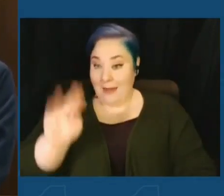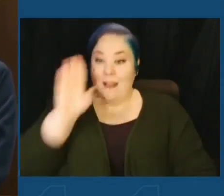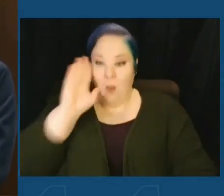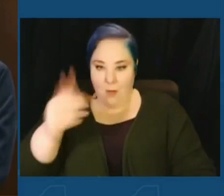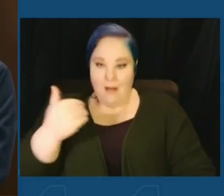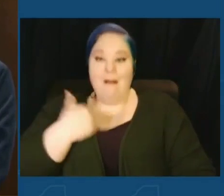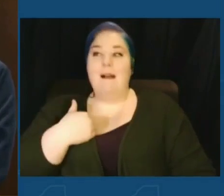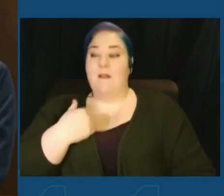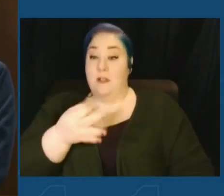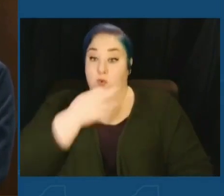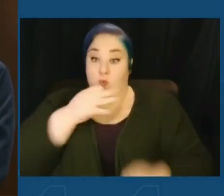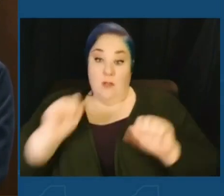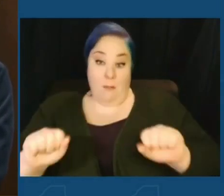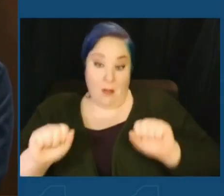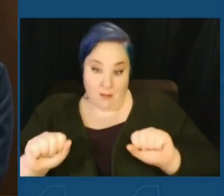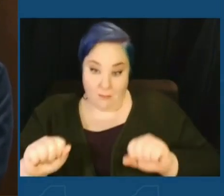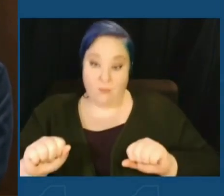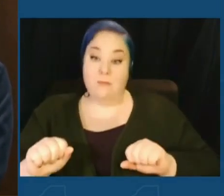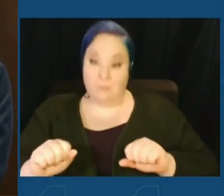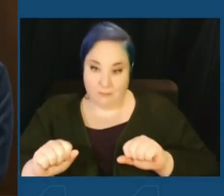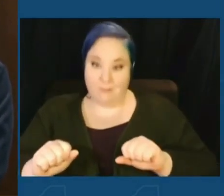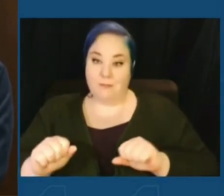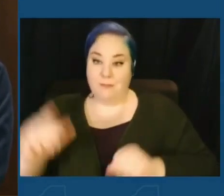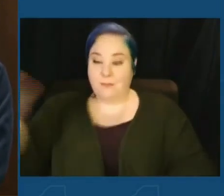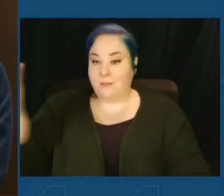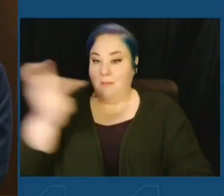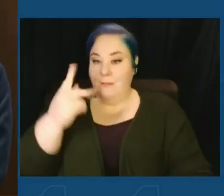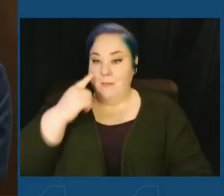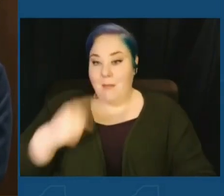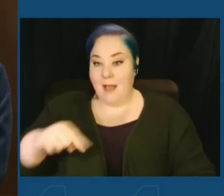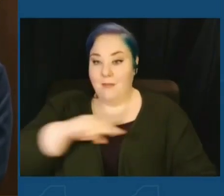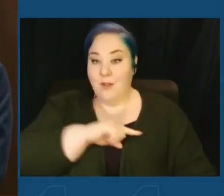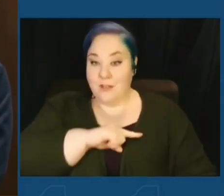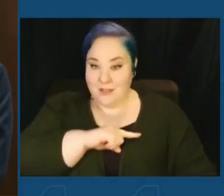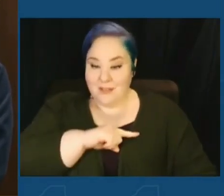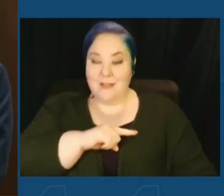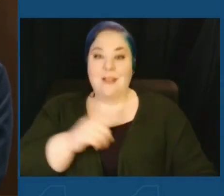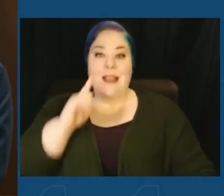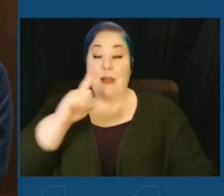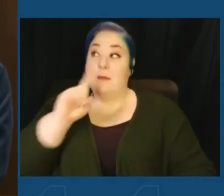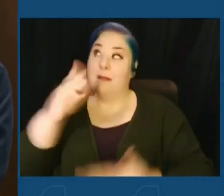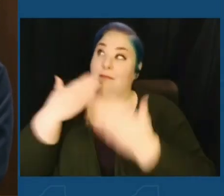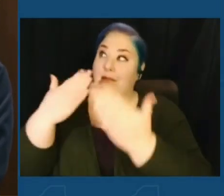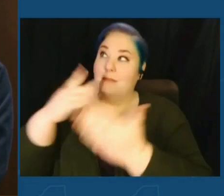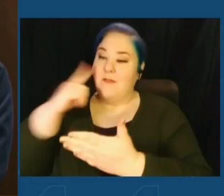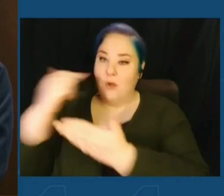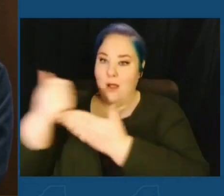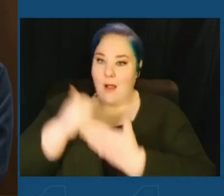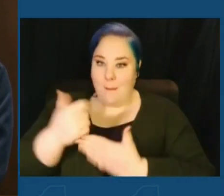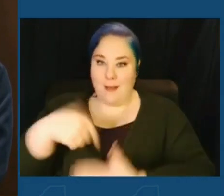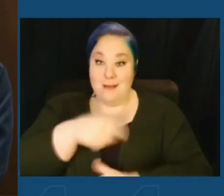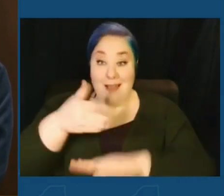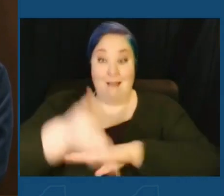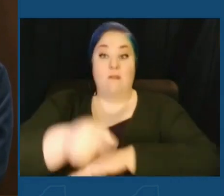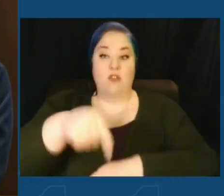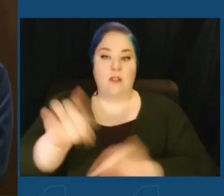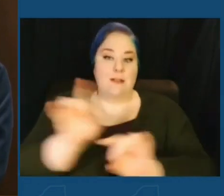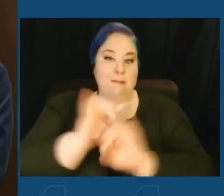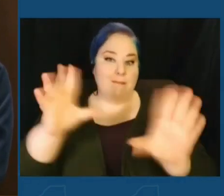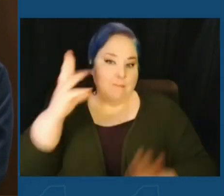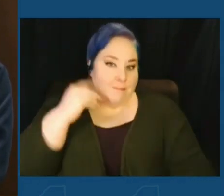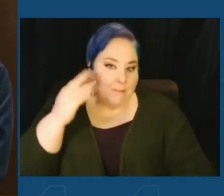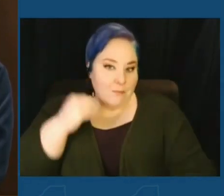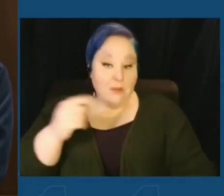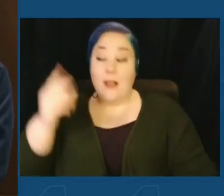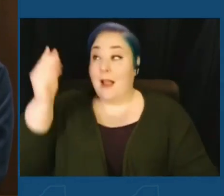us, which I'm grateful for their interest in helping all of us be made whole after going through this, and they said if there's anything else